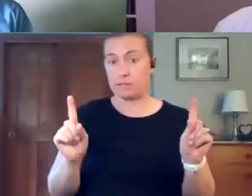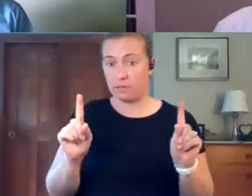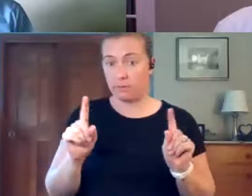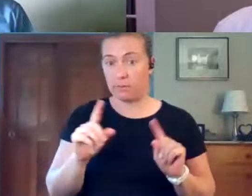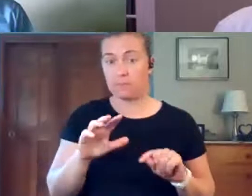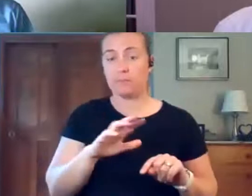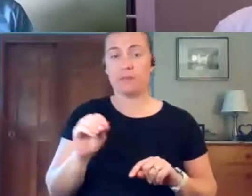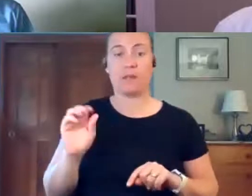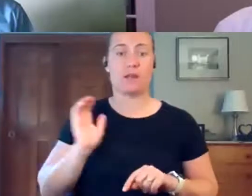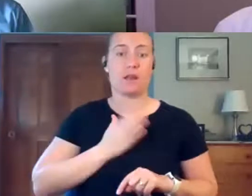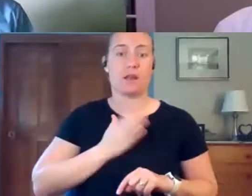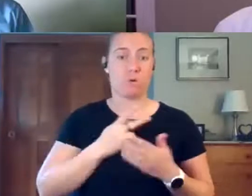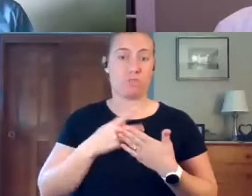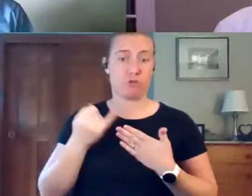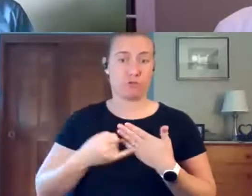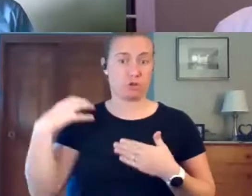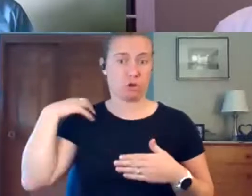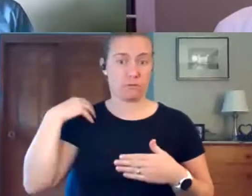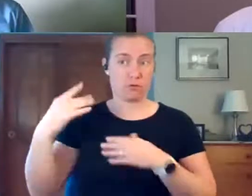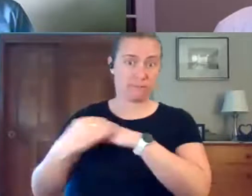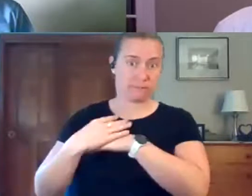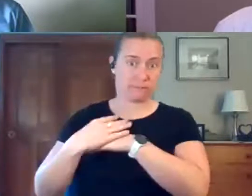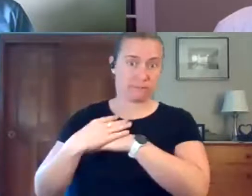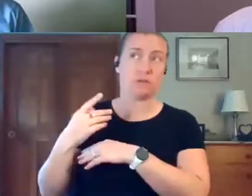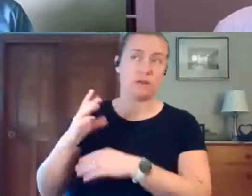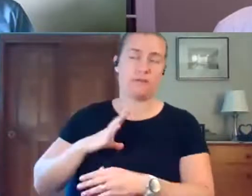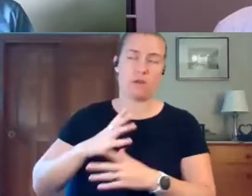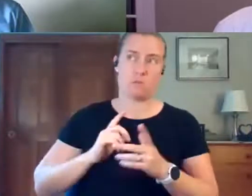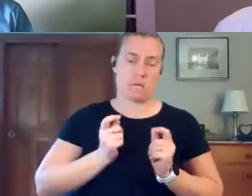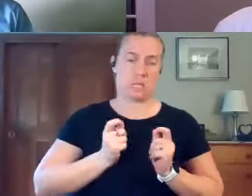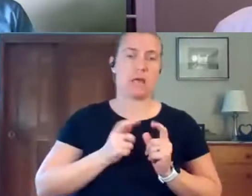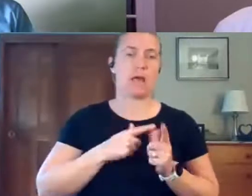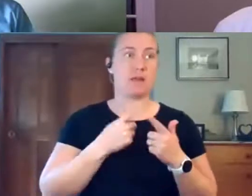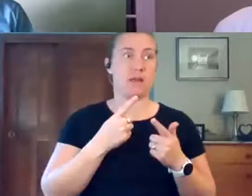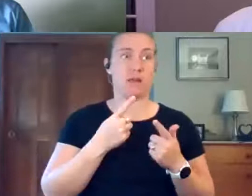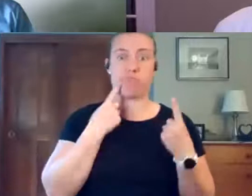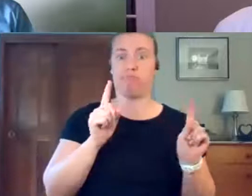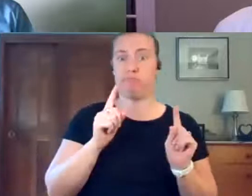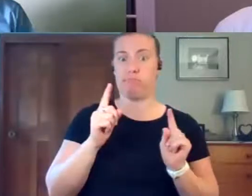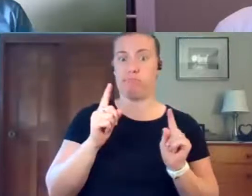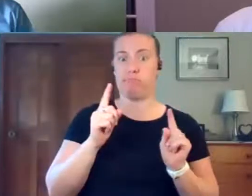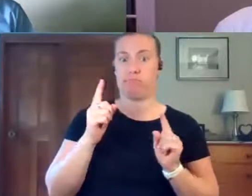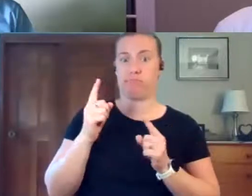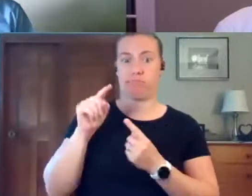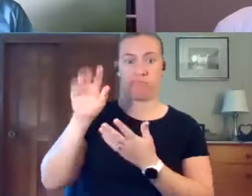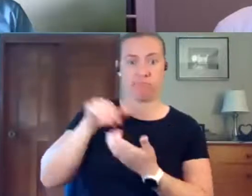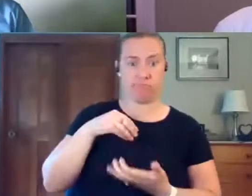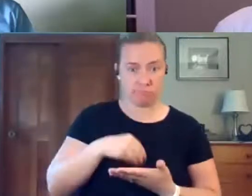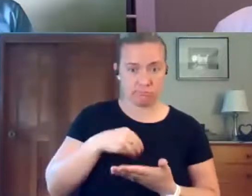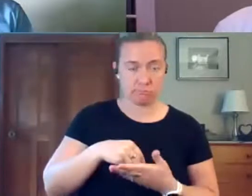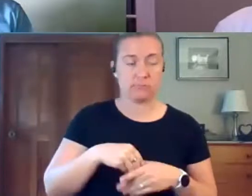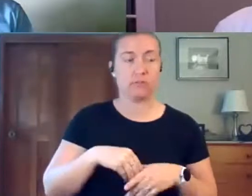project officer's advice, got that project funded successfully. Between the original submission and the resubmission, a very